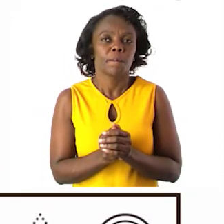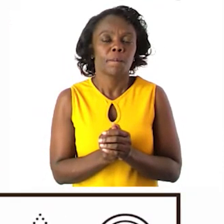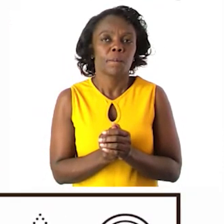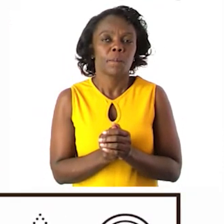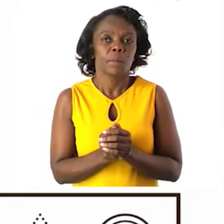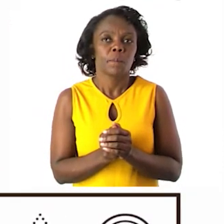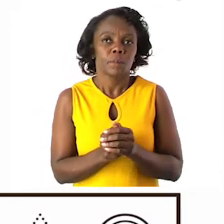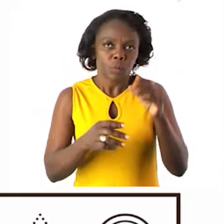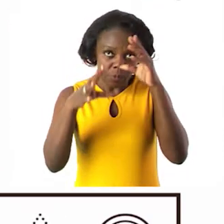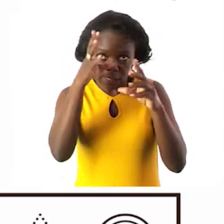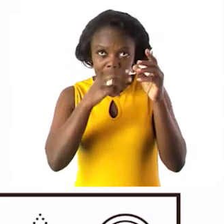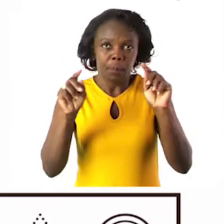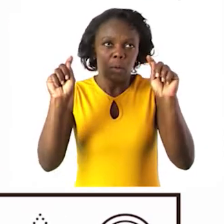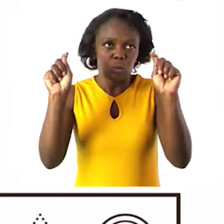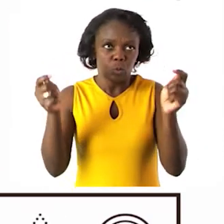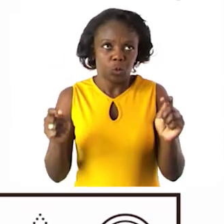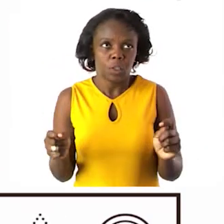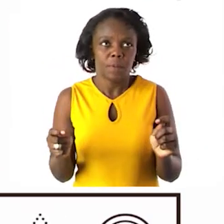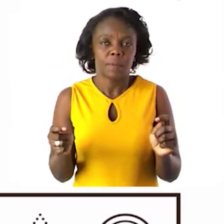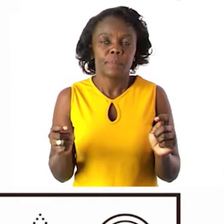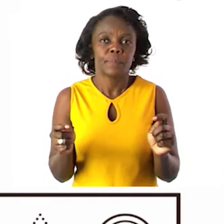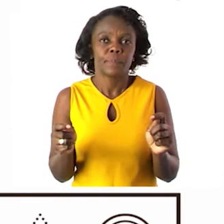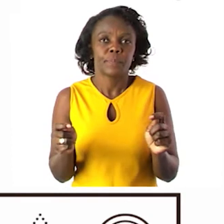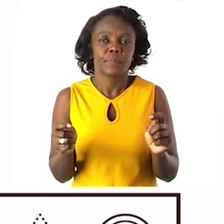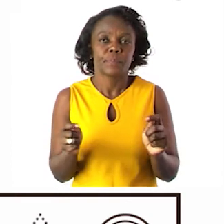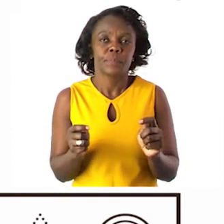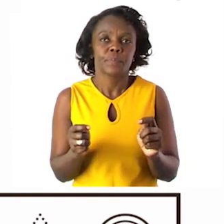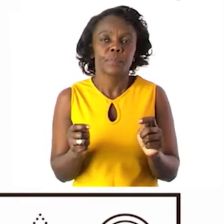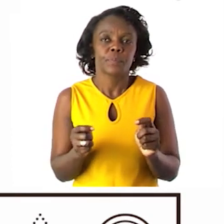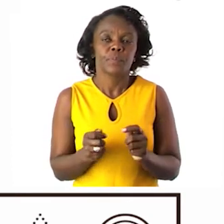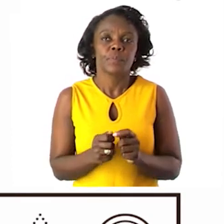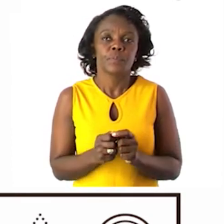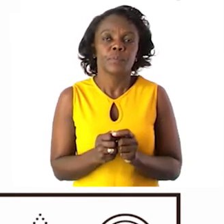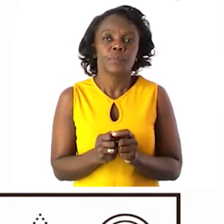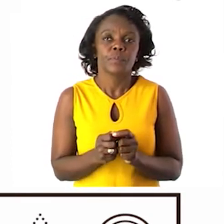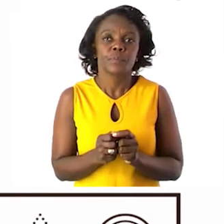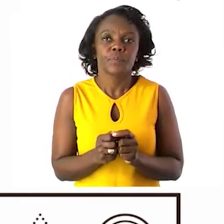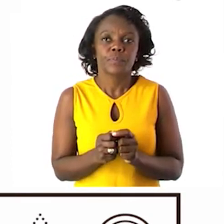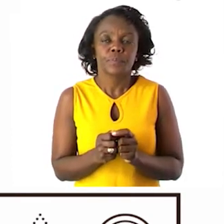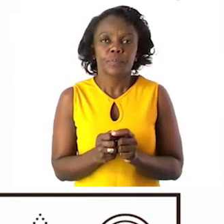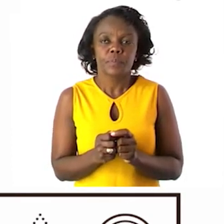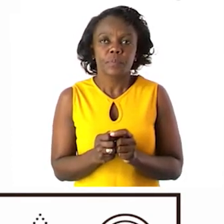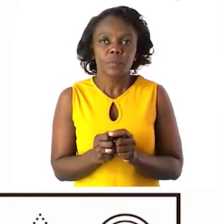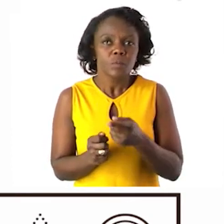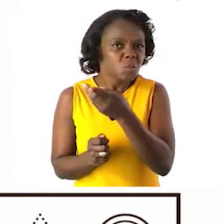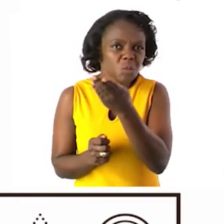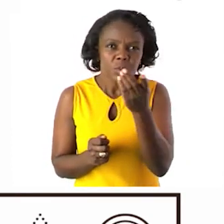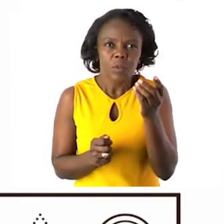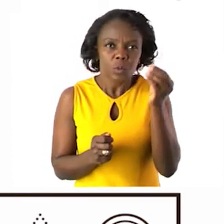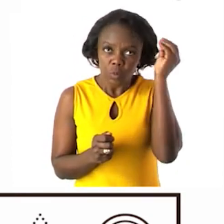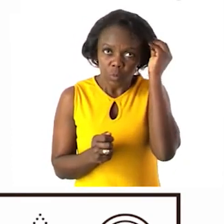going to learn about the shapes there. We are just going to remind ourselves actually. Remember, we have learned about the shapes